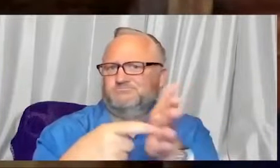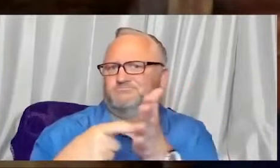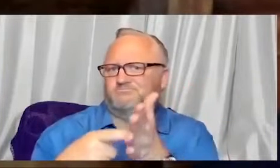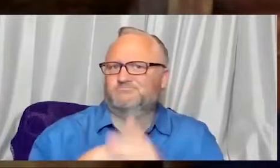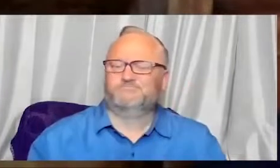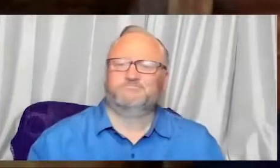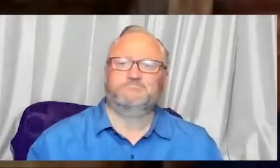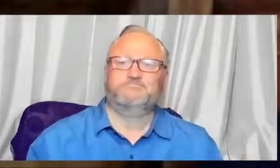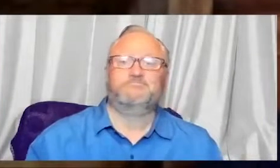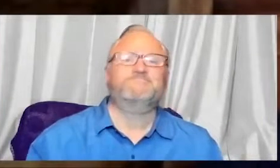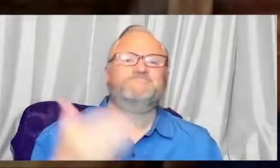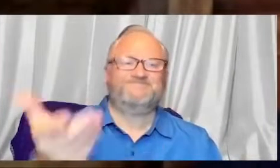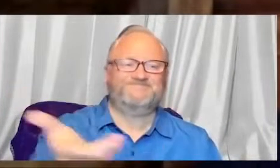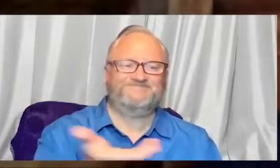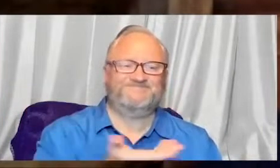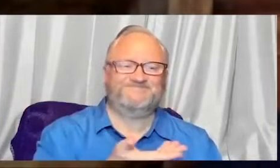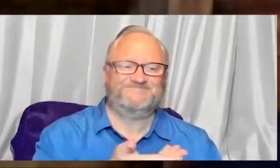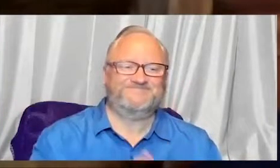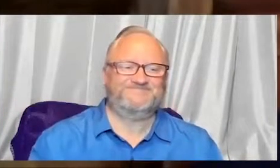Welcome.